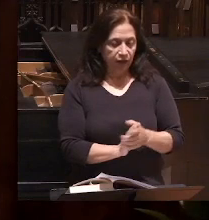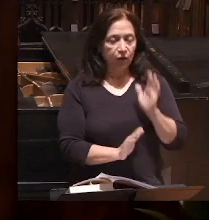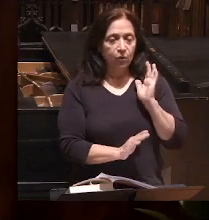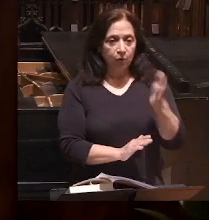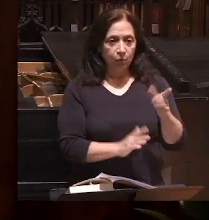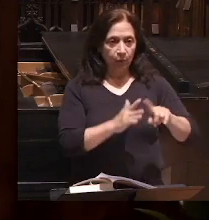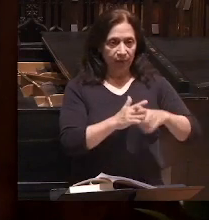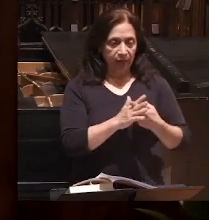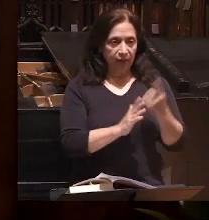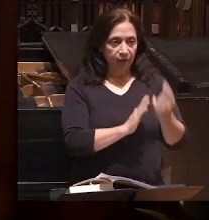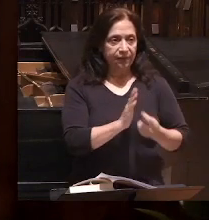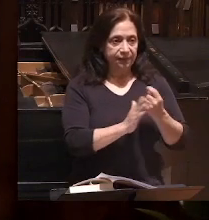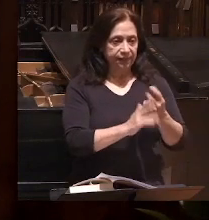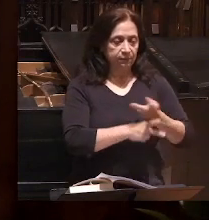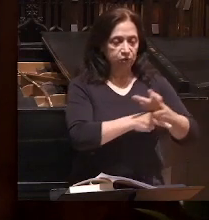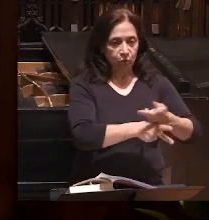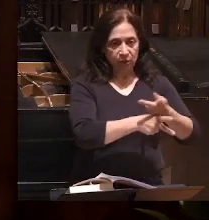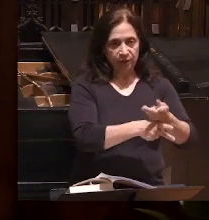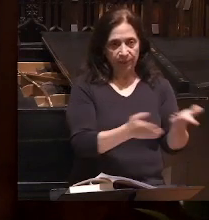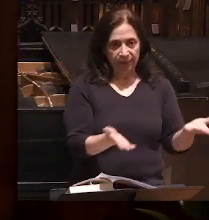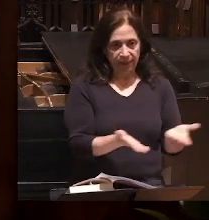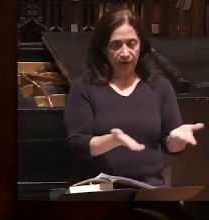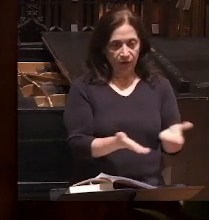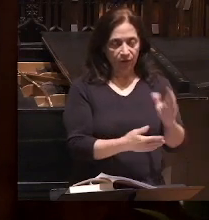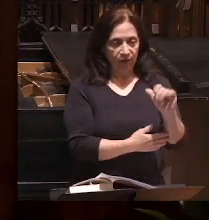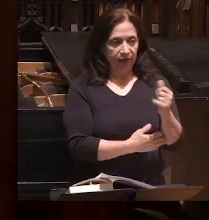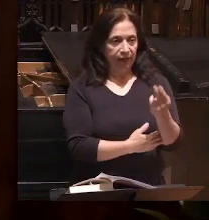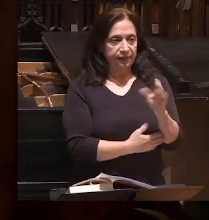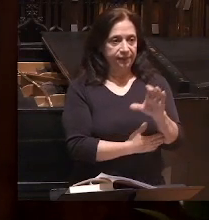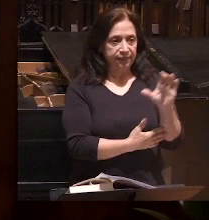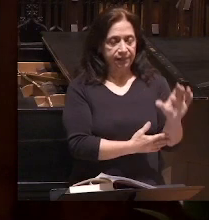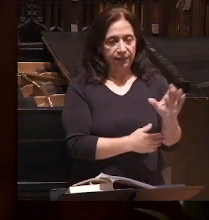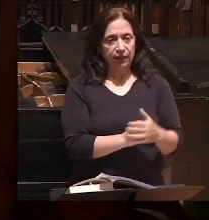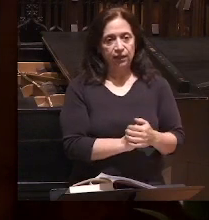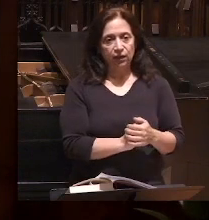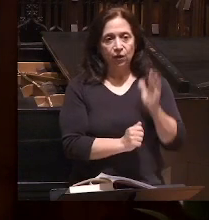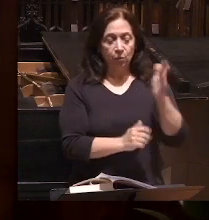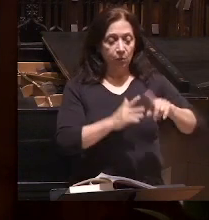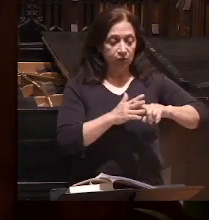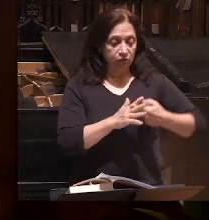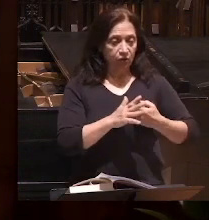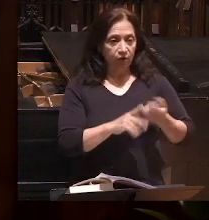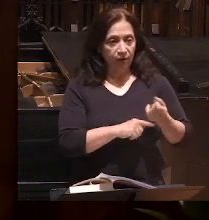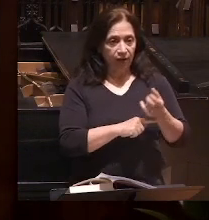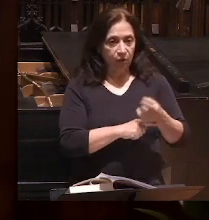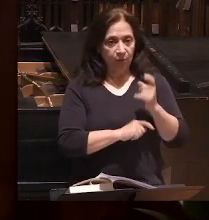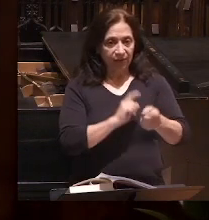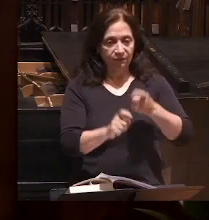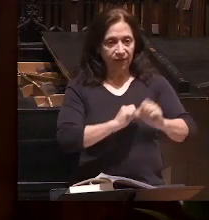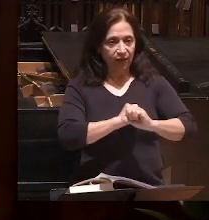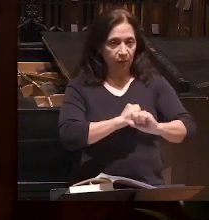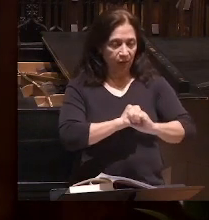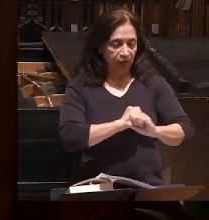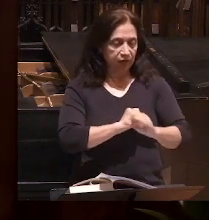begin our season of stewardship here at AHCC. We will kick off our annual giving